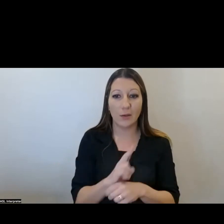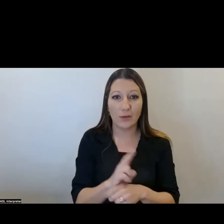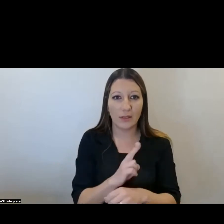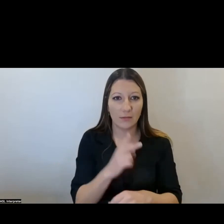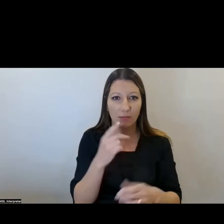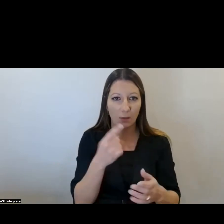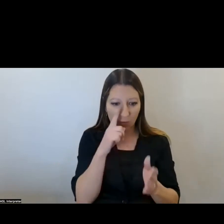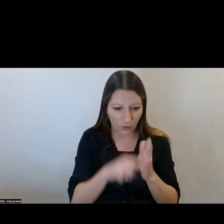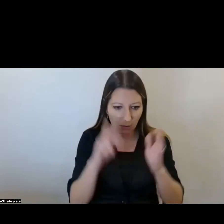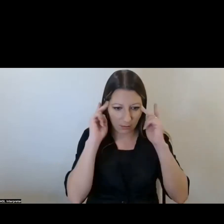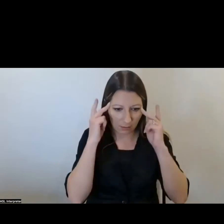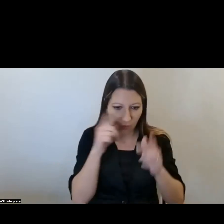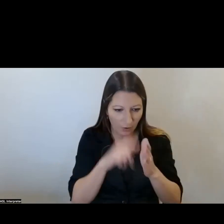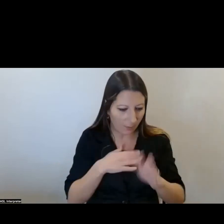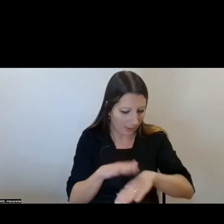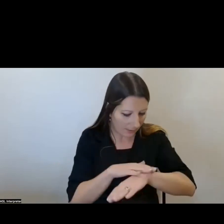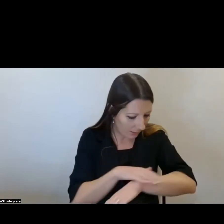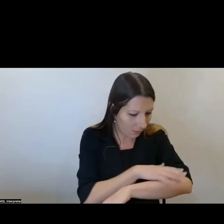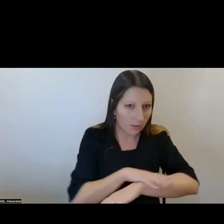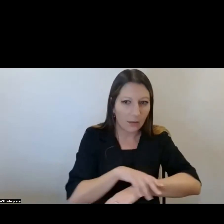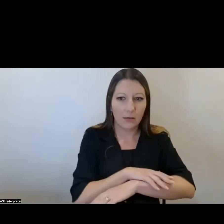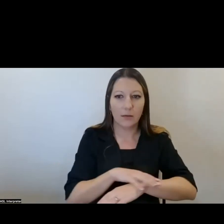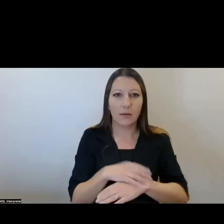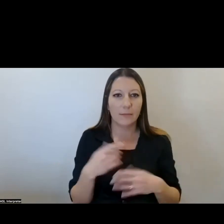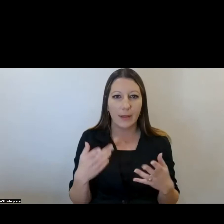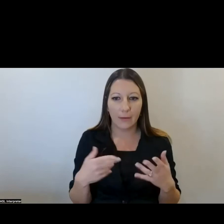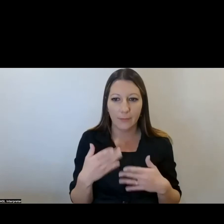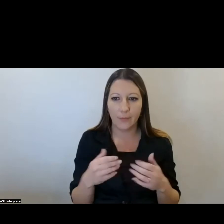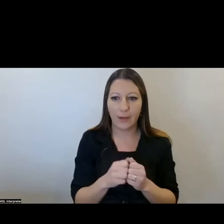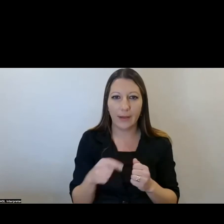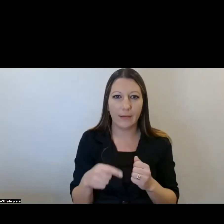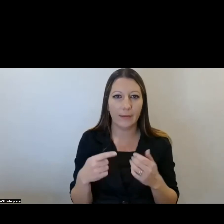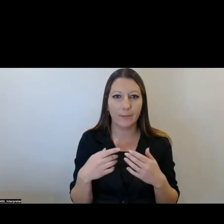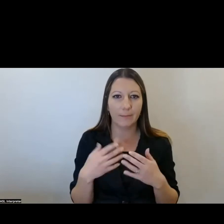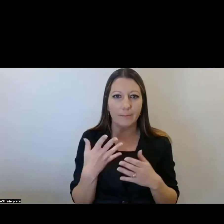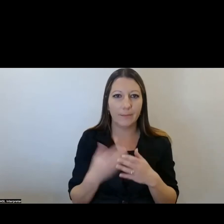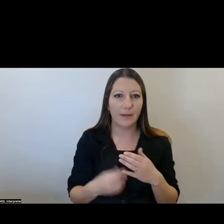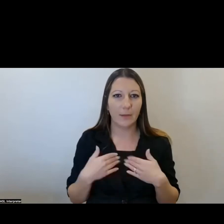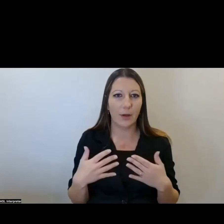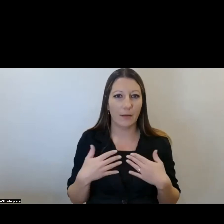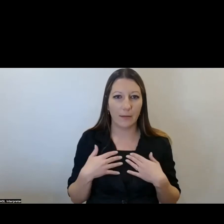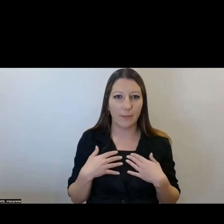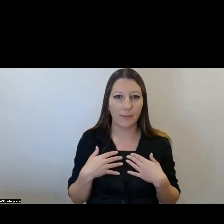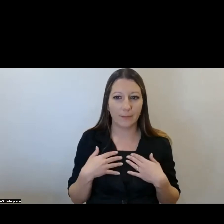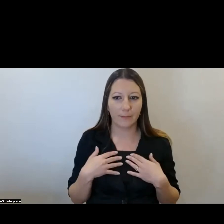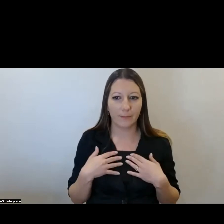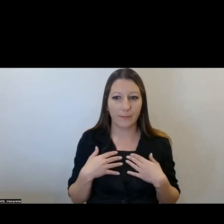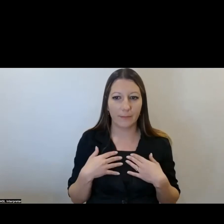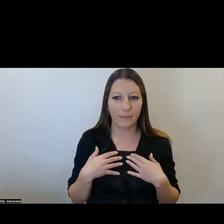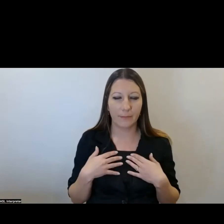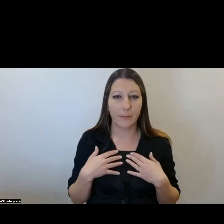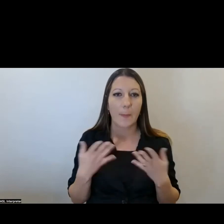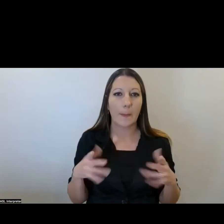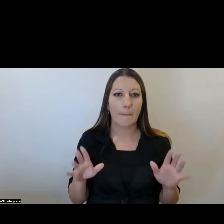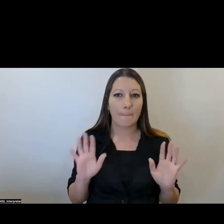So the last thing I wanted to say on this sort of meandering subject or